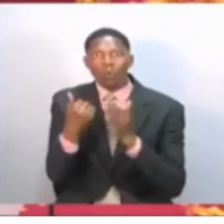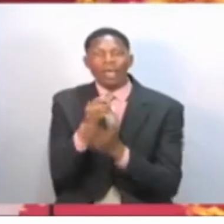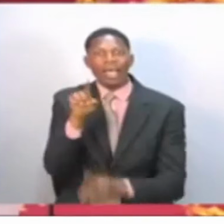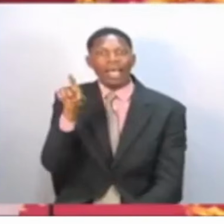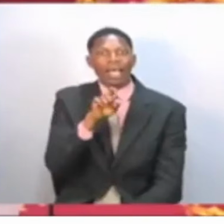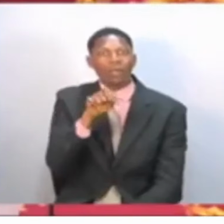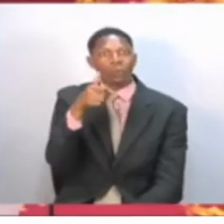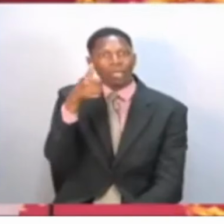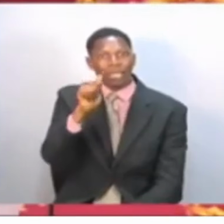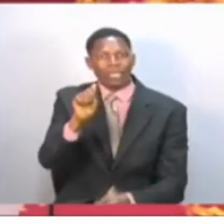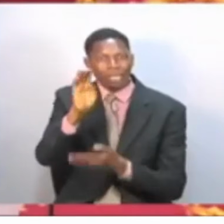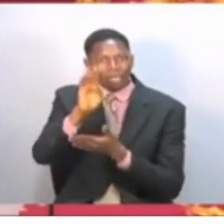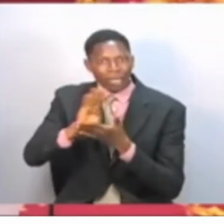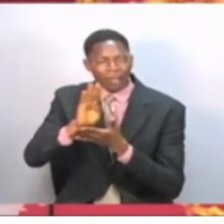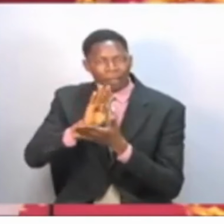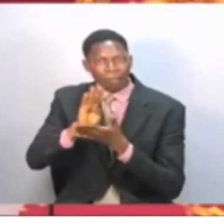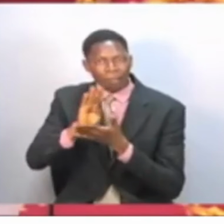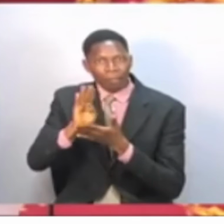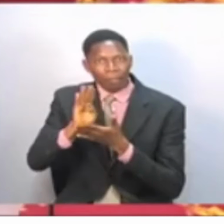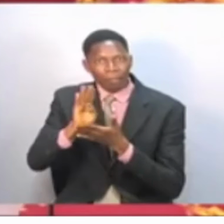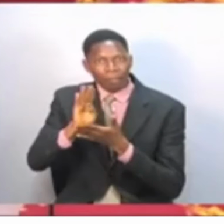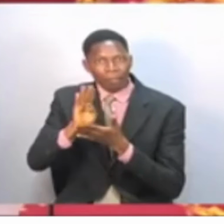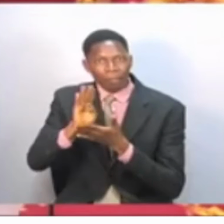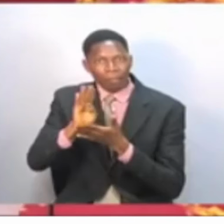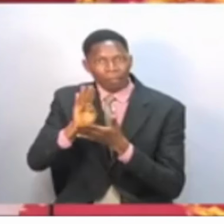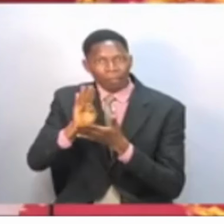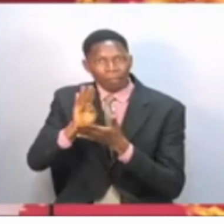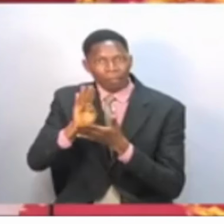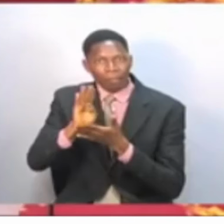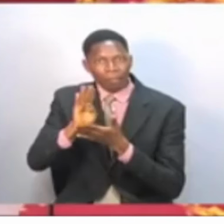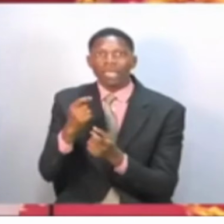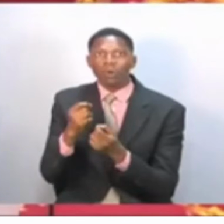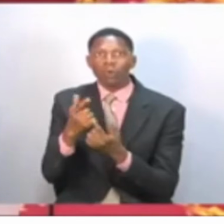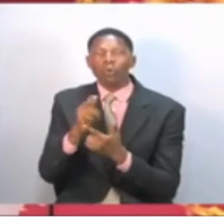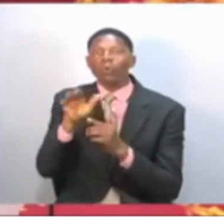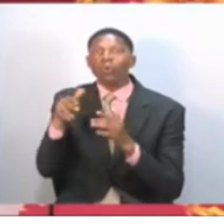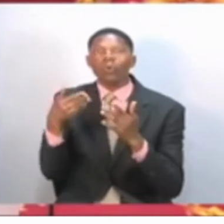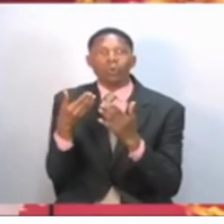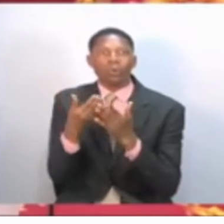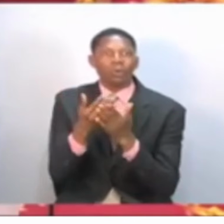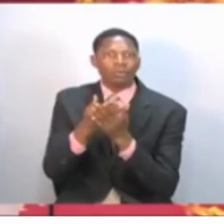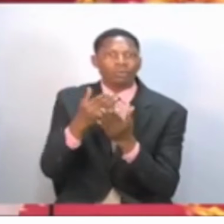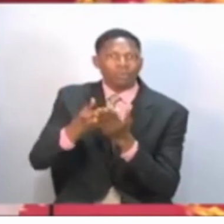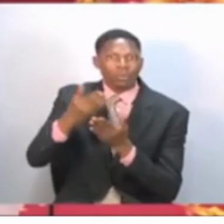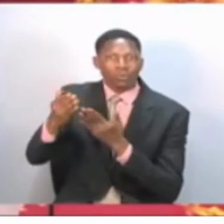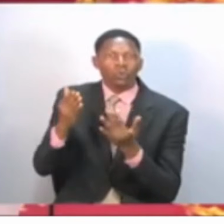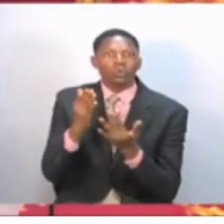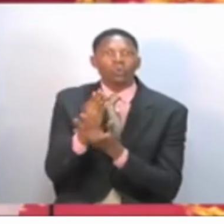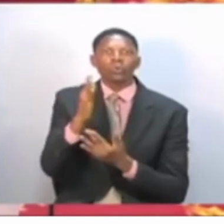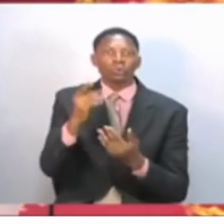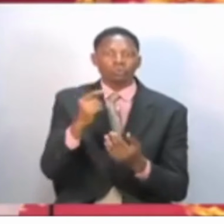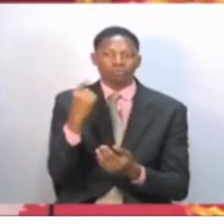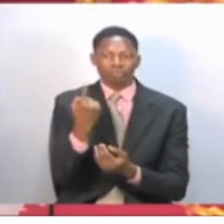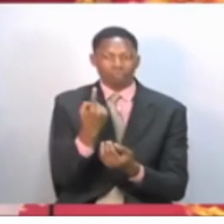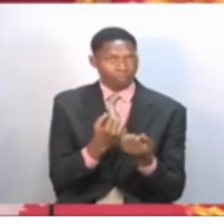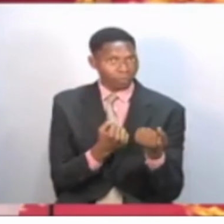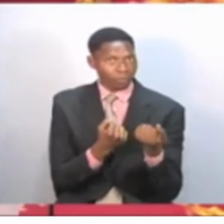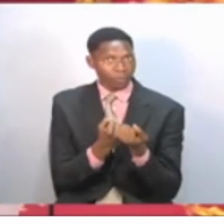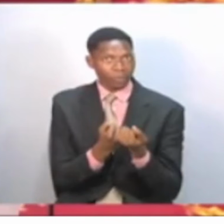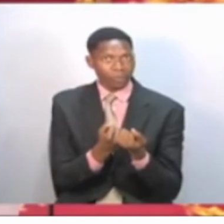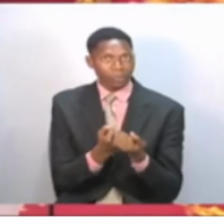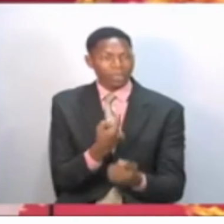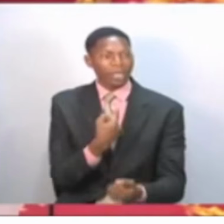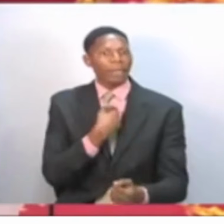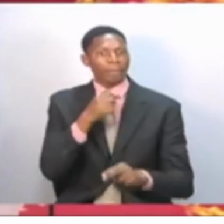billion cedis worth of projects we inherited were all procured through sole sourcing. I don't blame them, Mr. Speaker. I sat on this